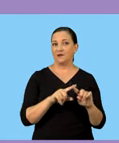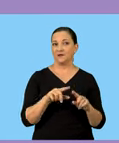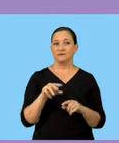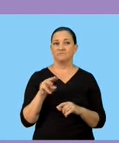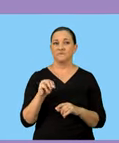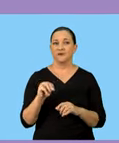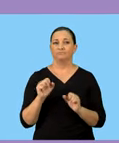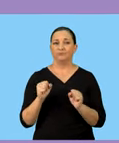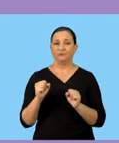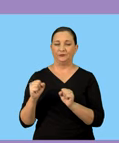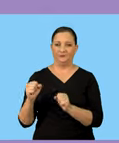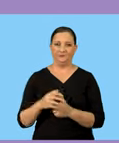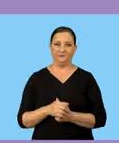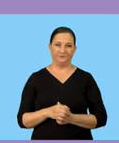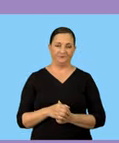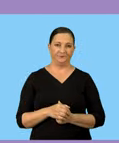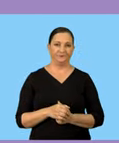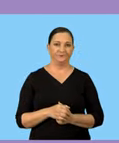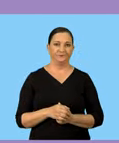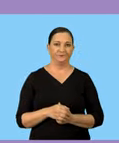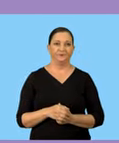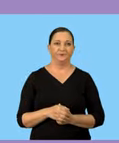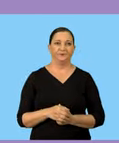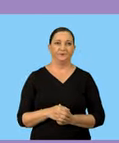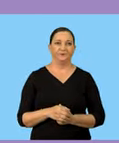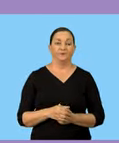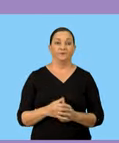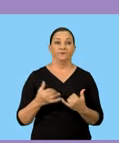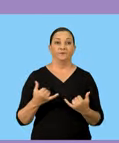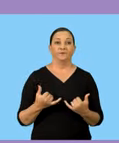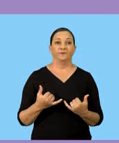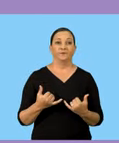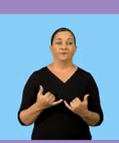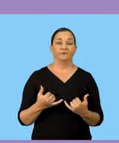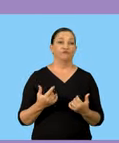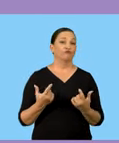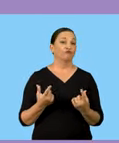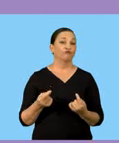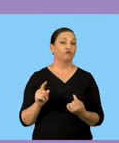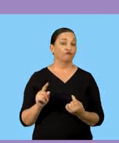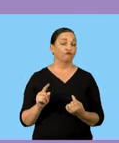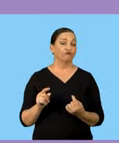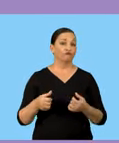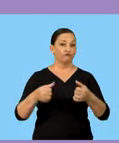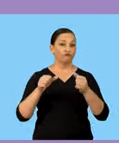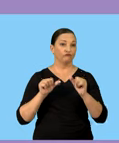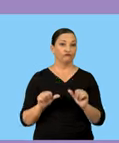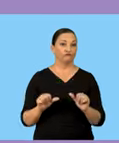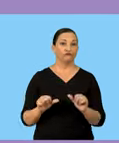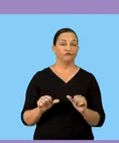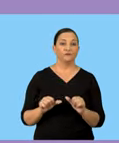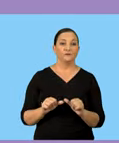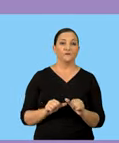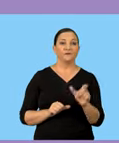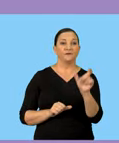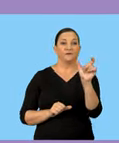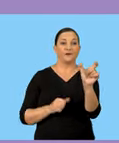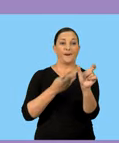variable is going to remain the way it is. What about when we are dividing